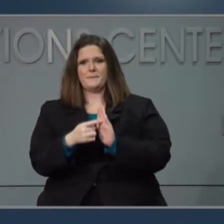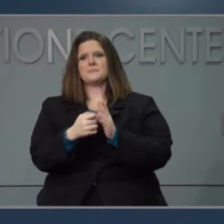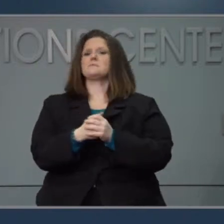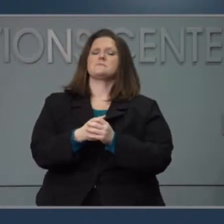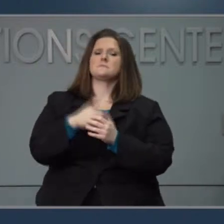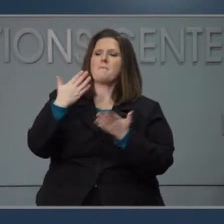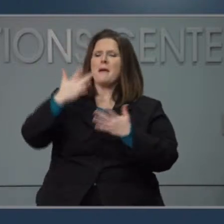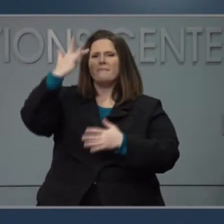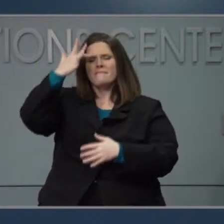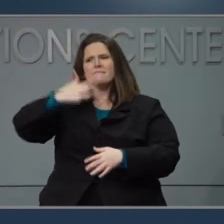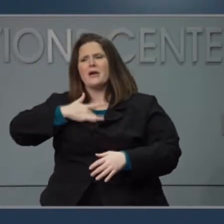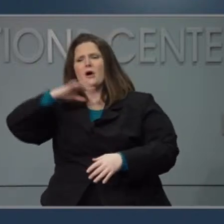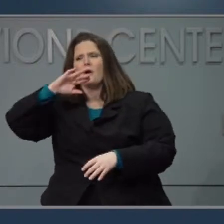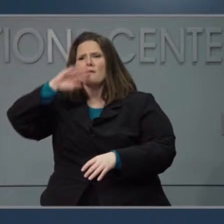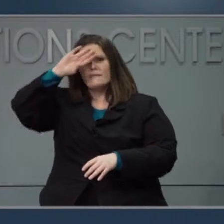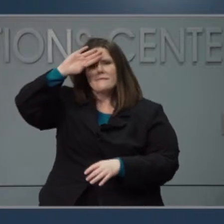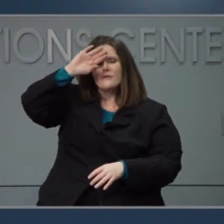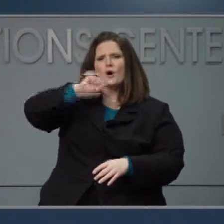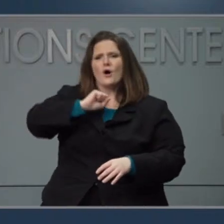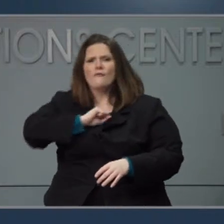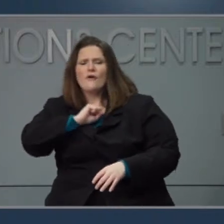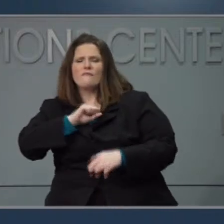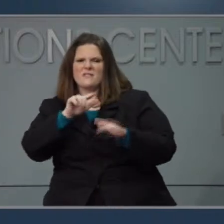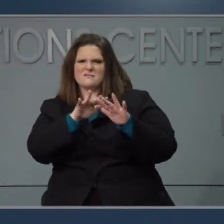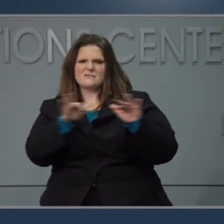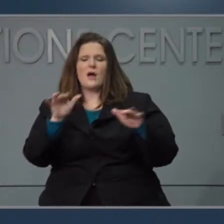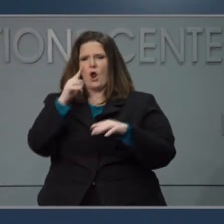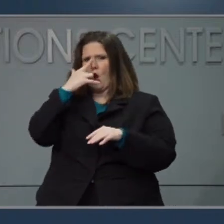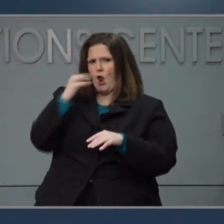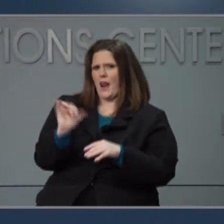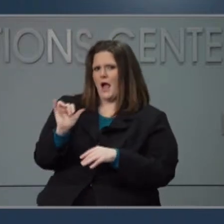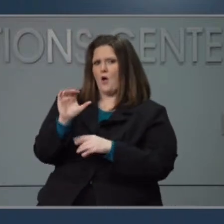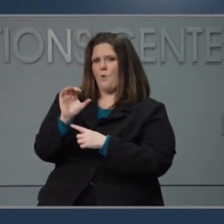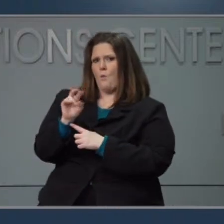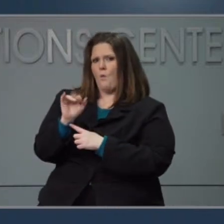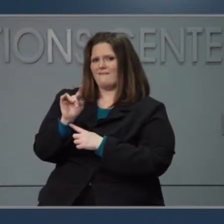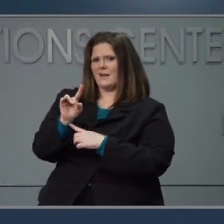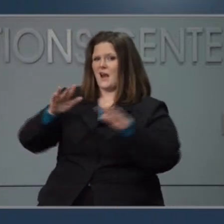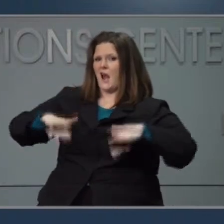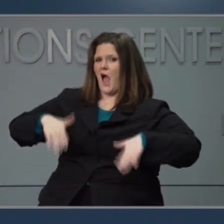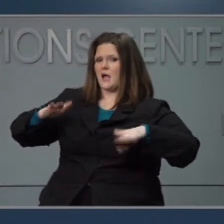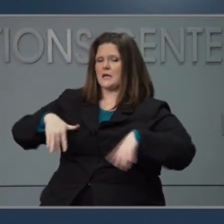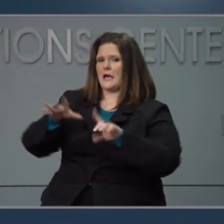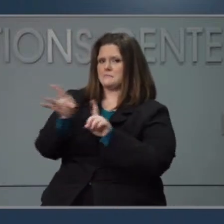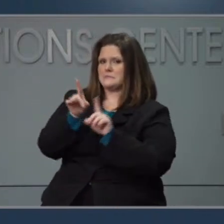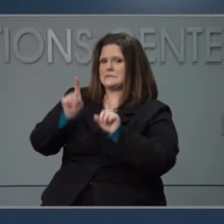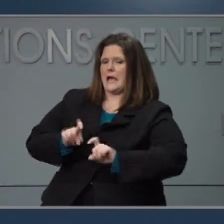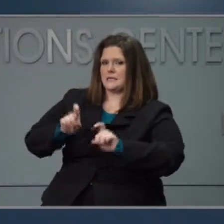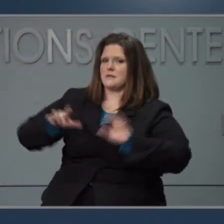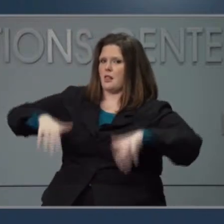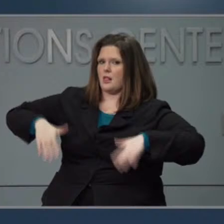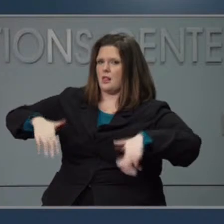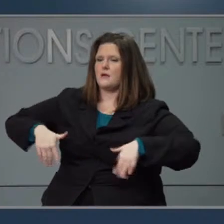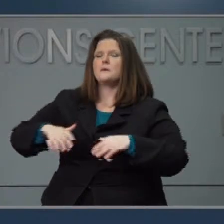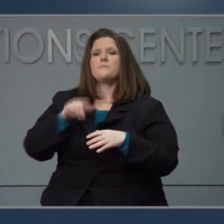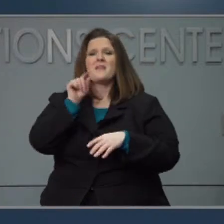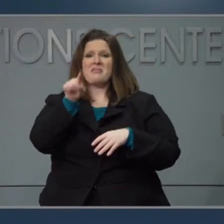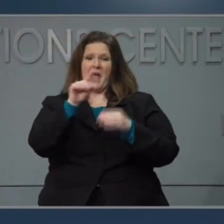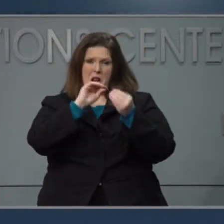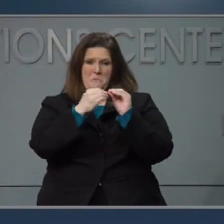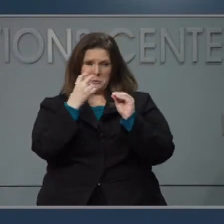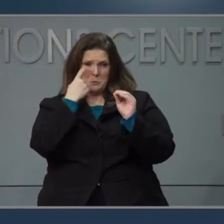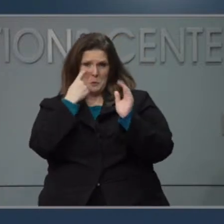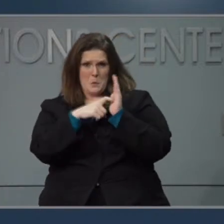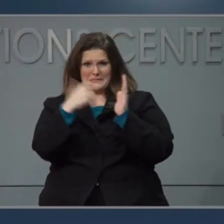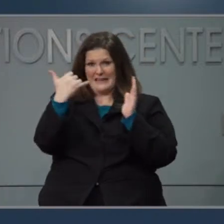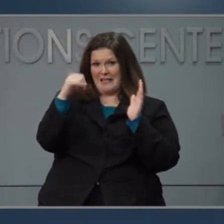And taking a look at the yellow line, you can see that this trend has started to decrease in this past week. But as we look at trends over the past 2 weeks,